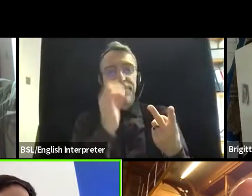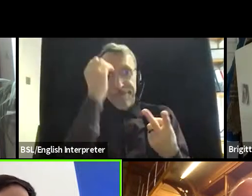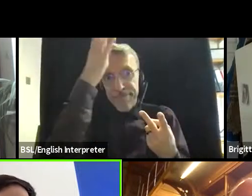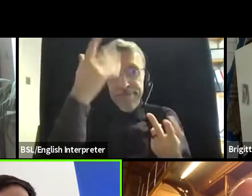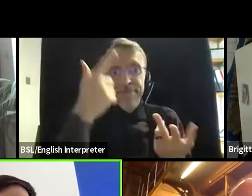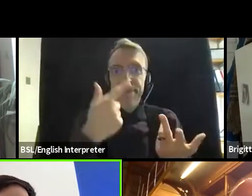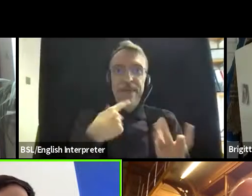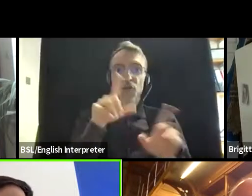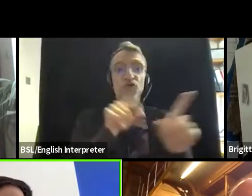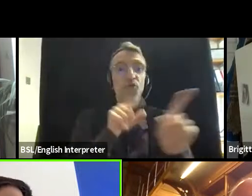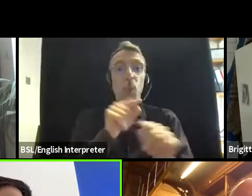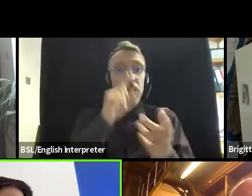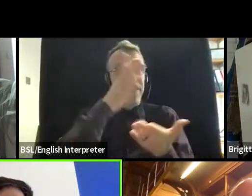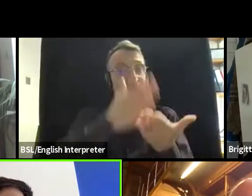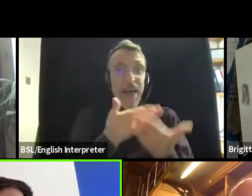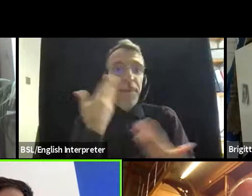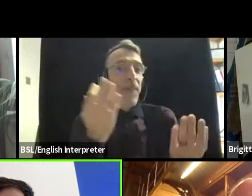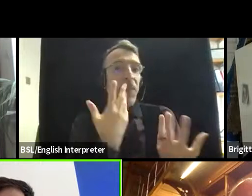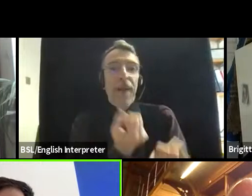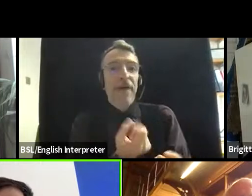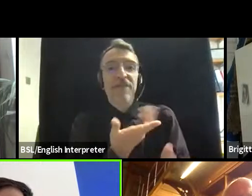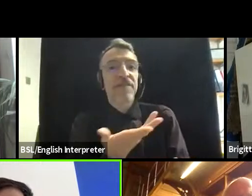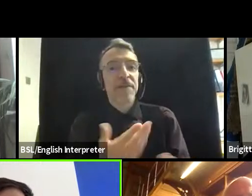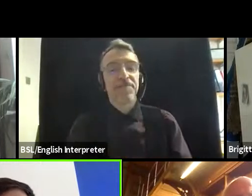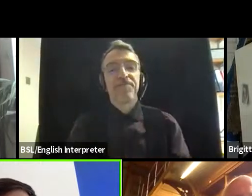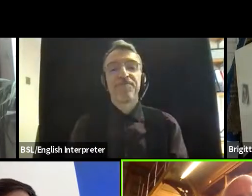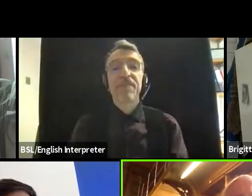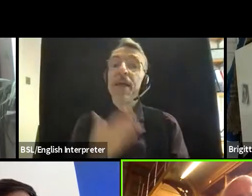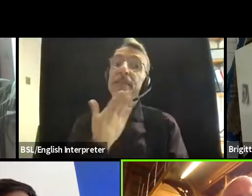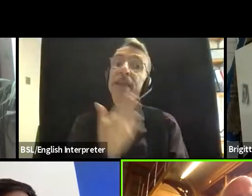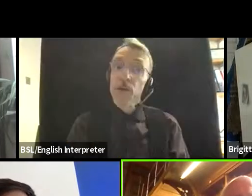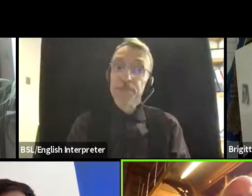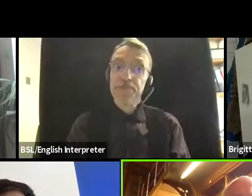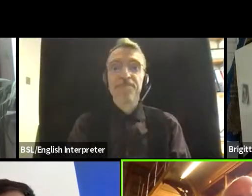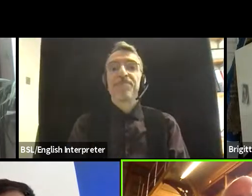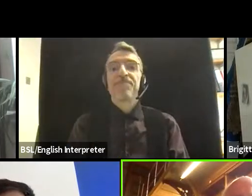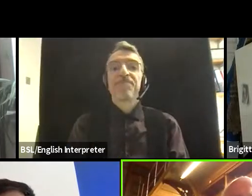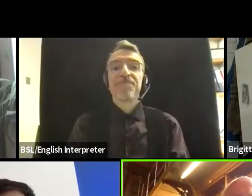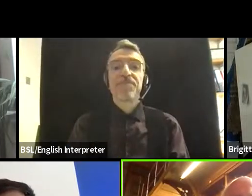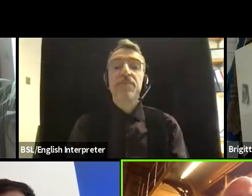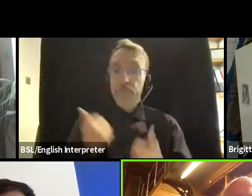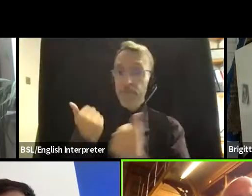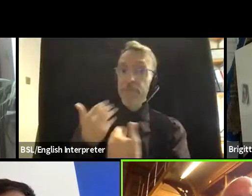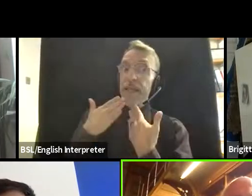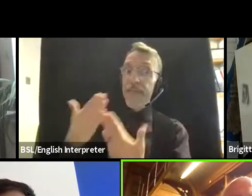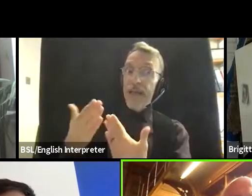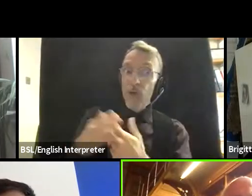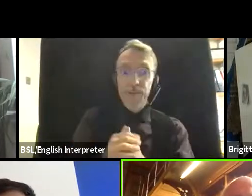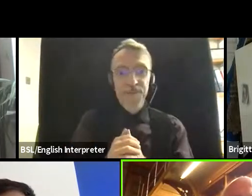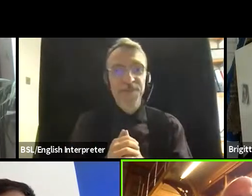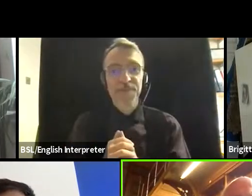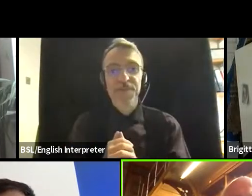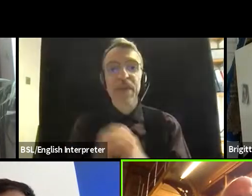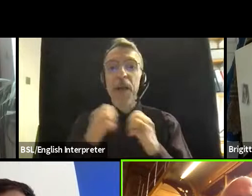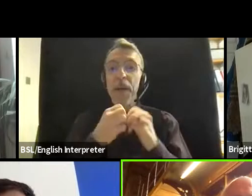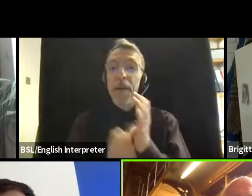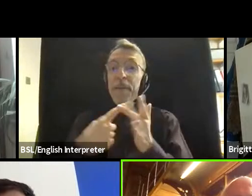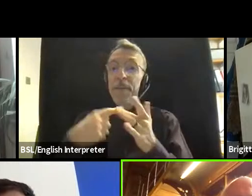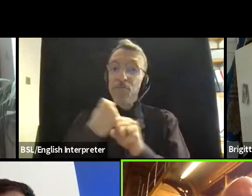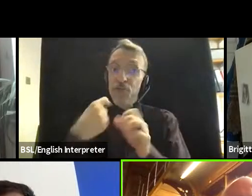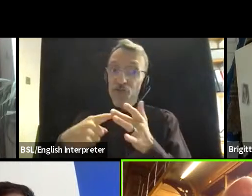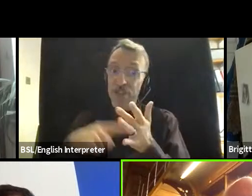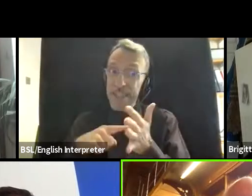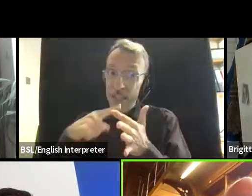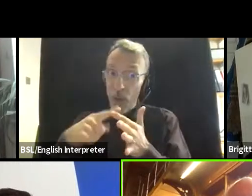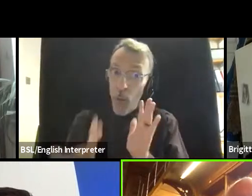capacity to choose their faith. So yeah, thank you. Okay, thank you. Sorry, Brigitte, if you want